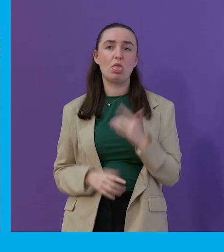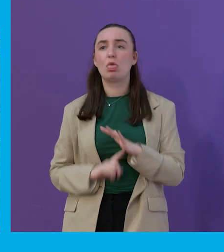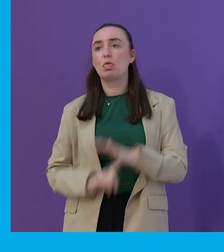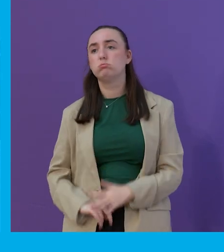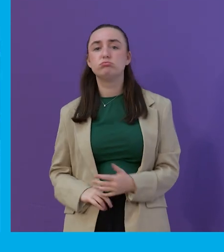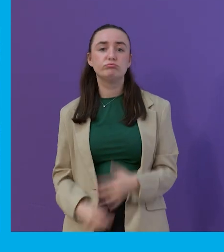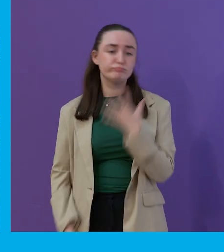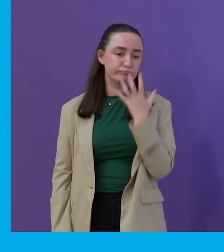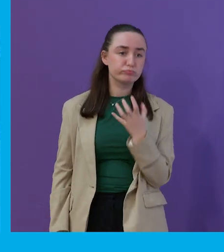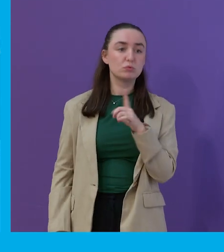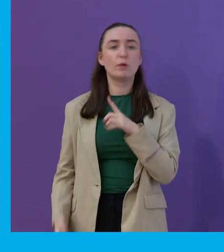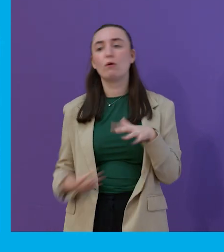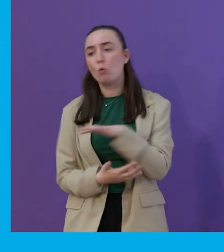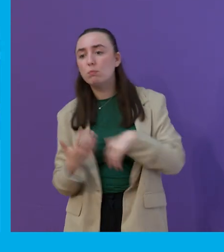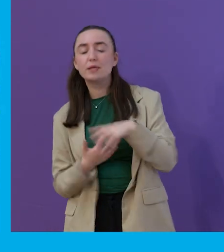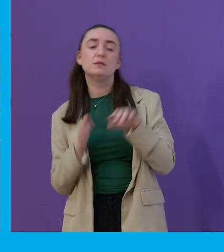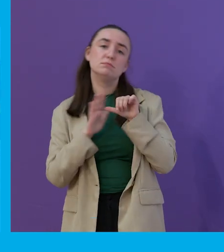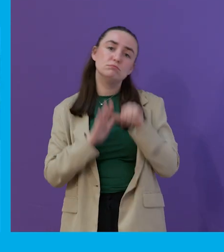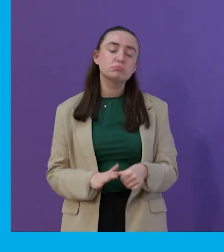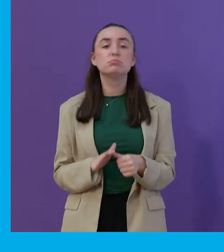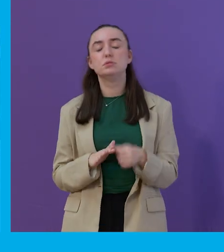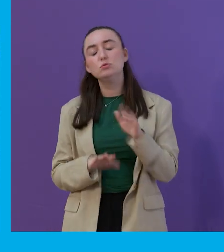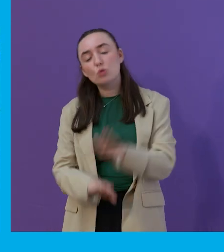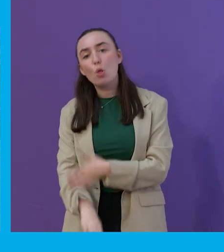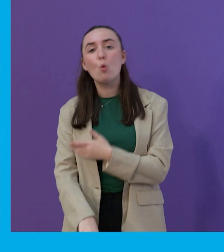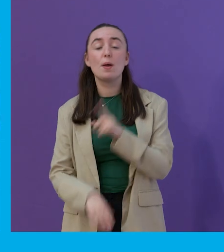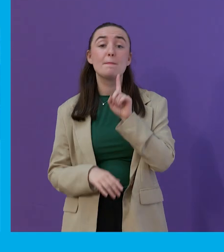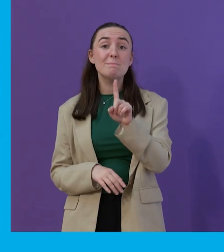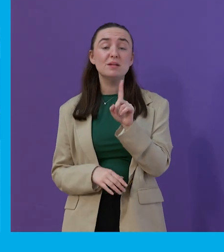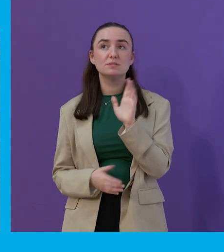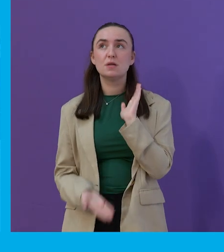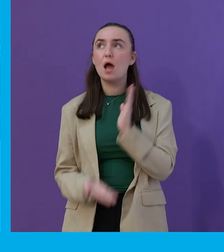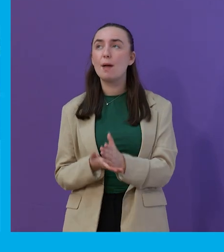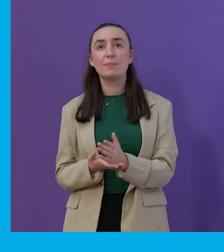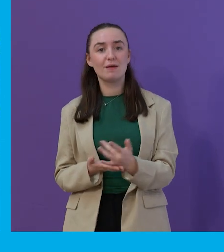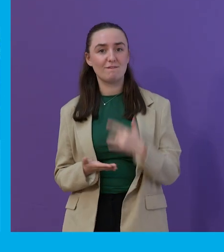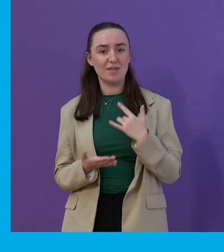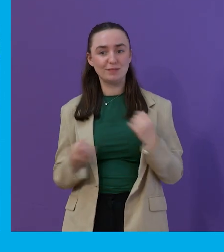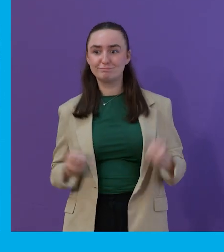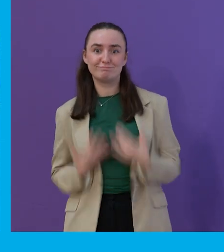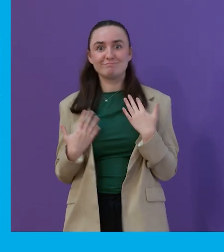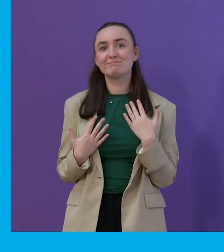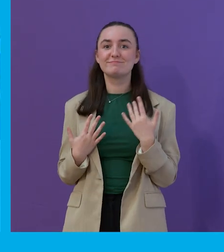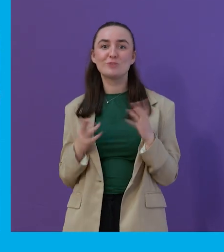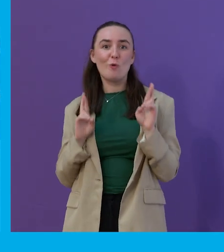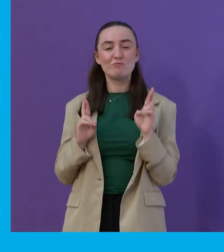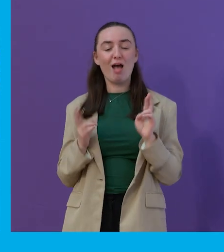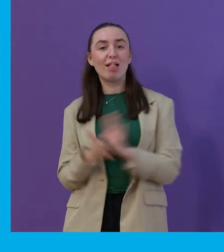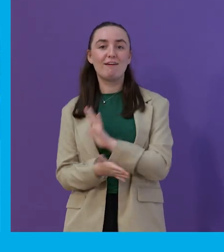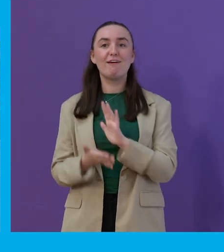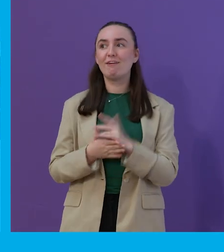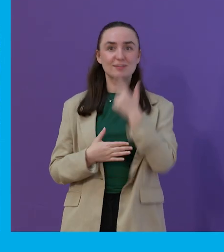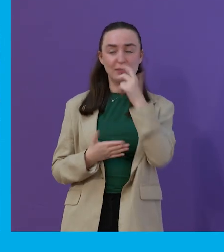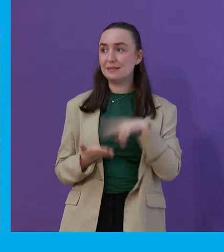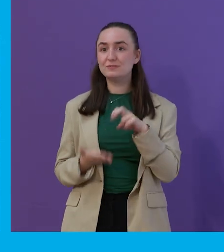really complicated, it's complex, and it's difficult and it's slow. But it's also, I find it incredibly energising and hopeful, because the people